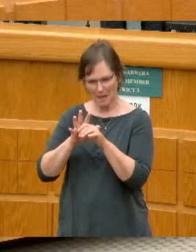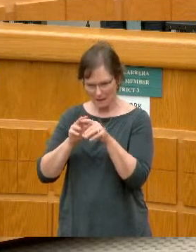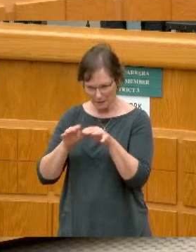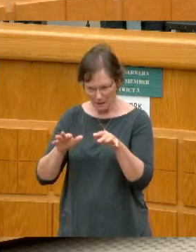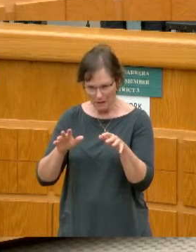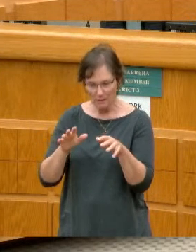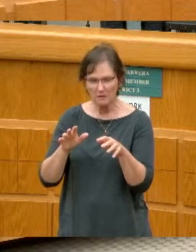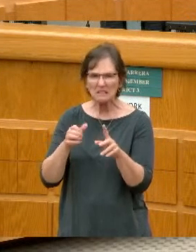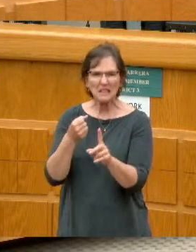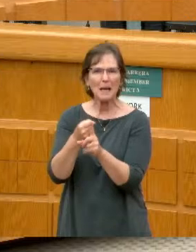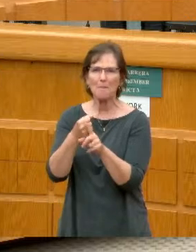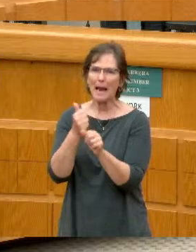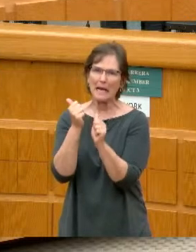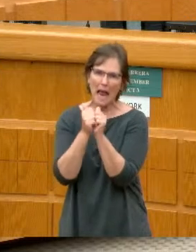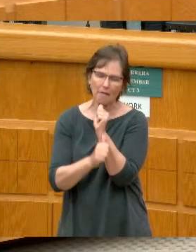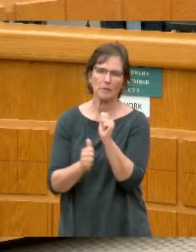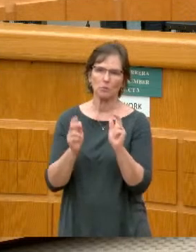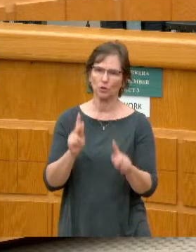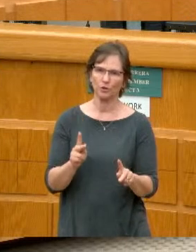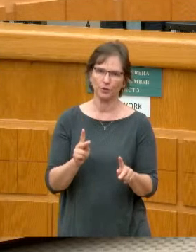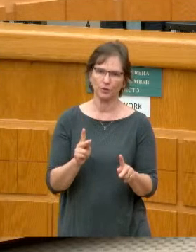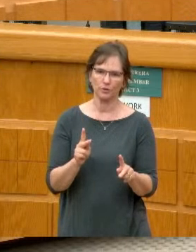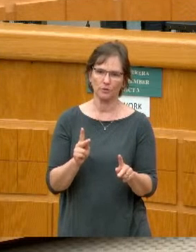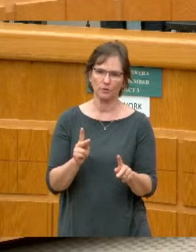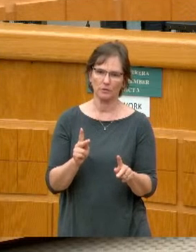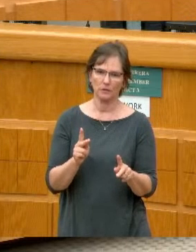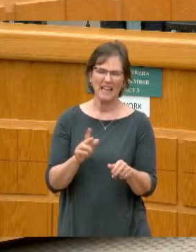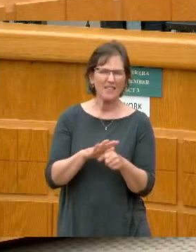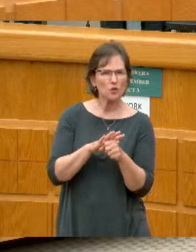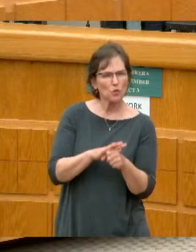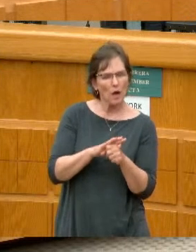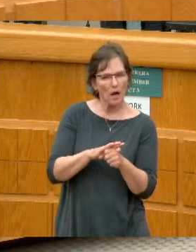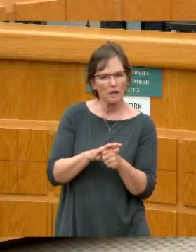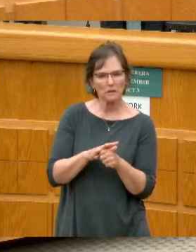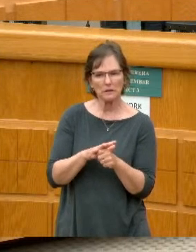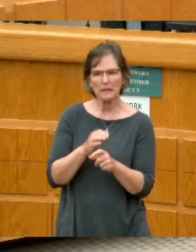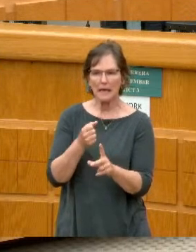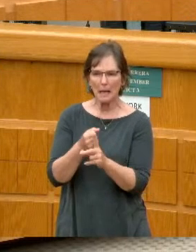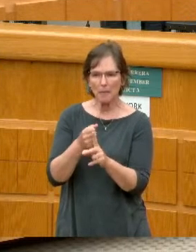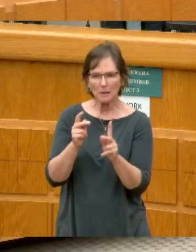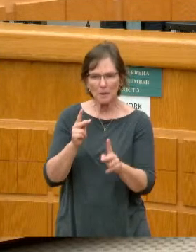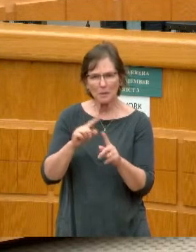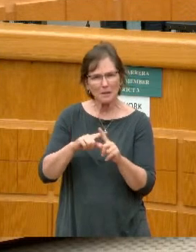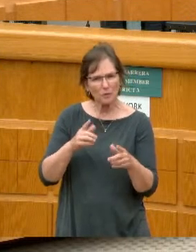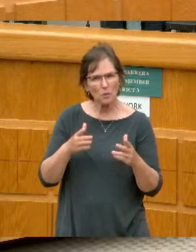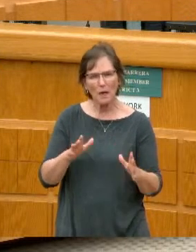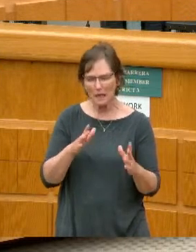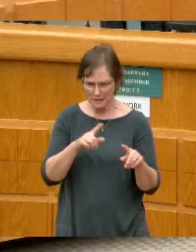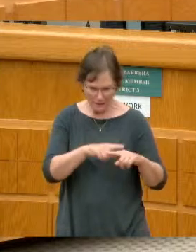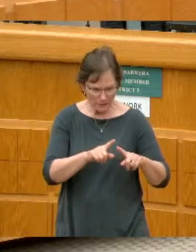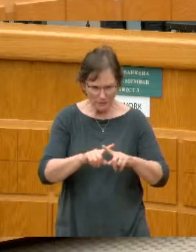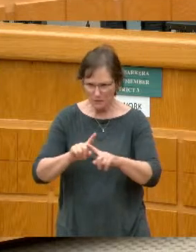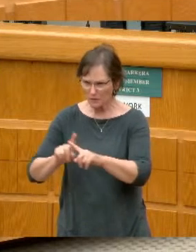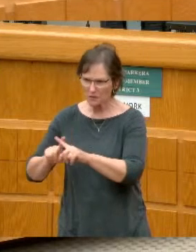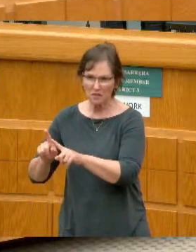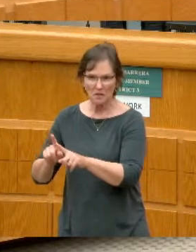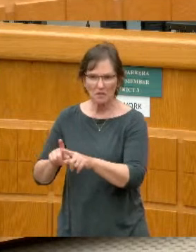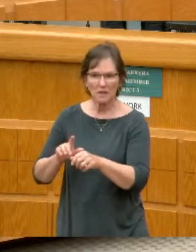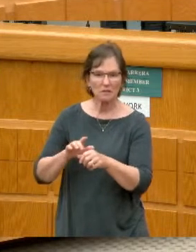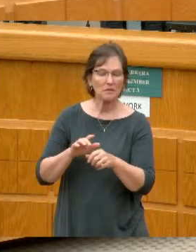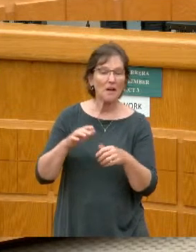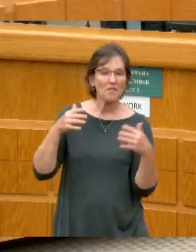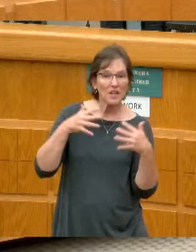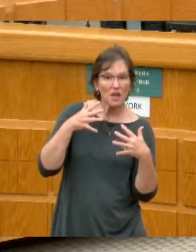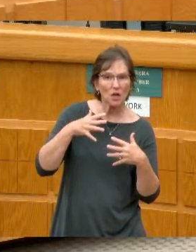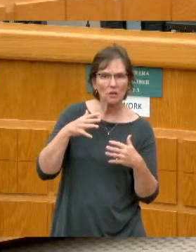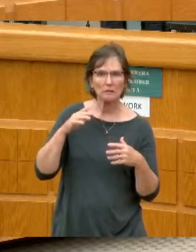full plan to unveil to you about our COVID-19 response for mental health. Let me start